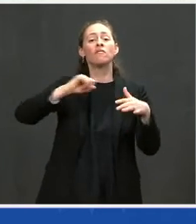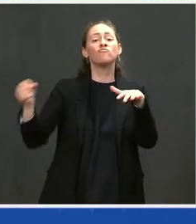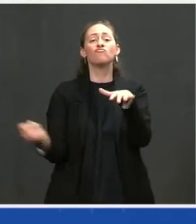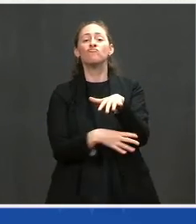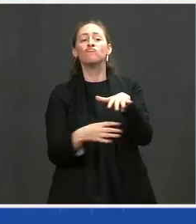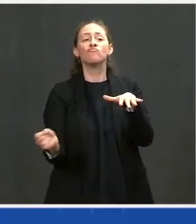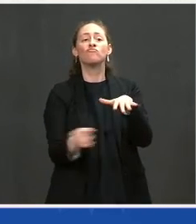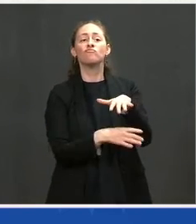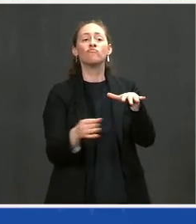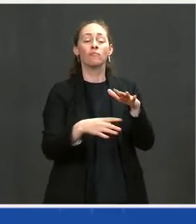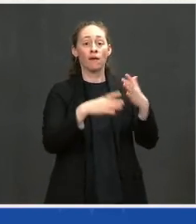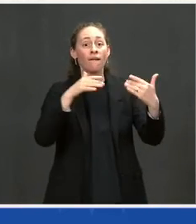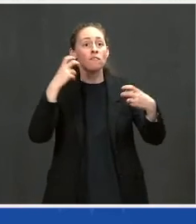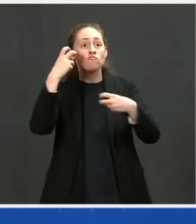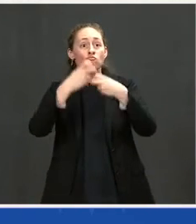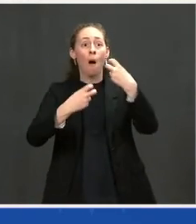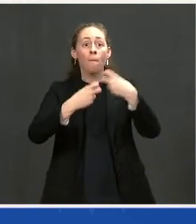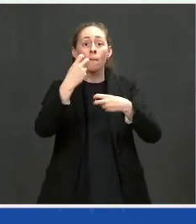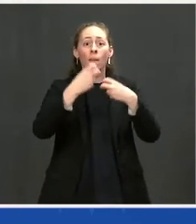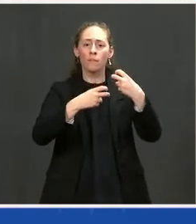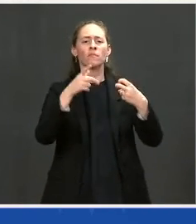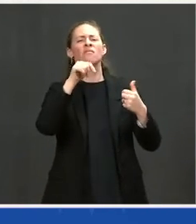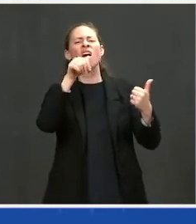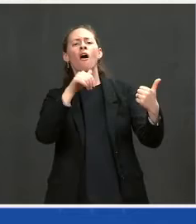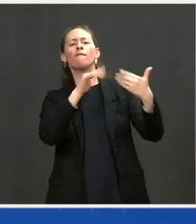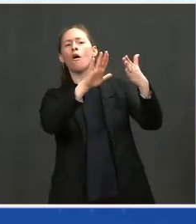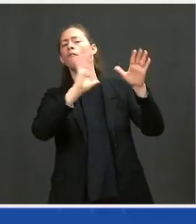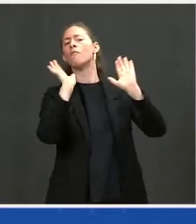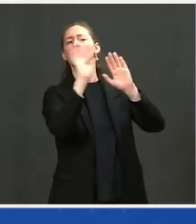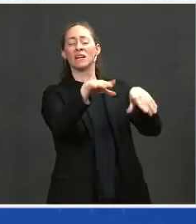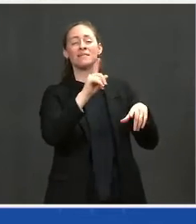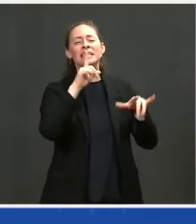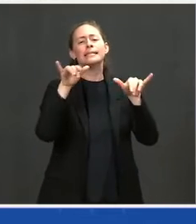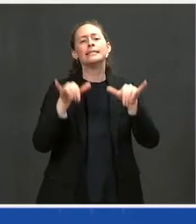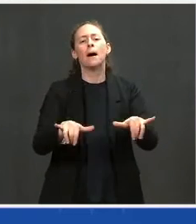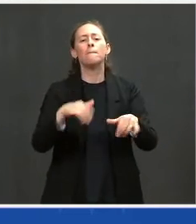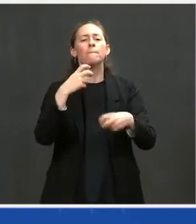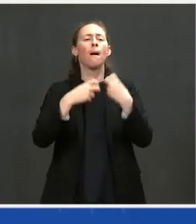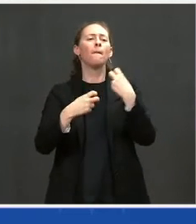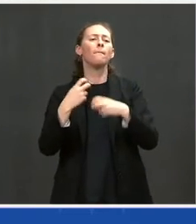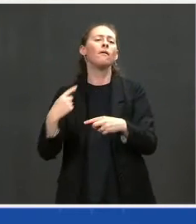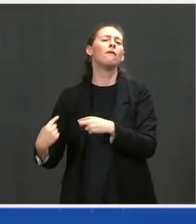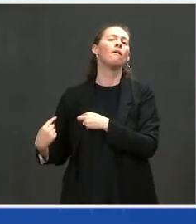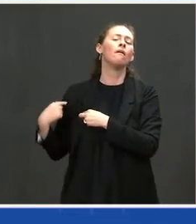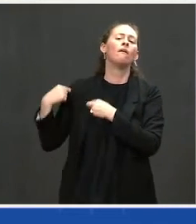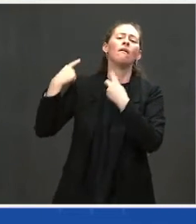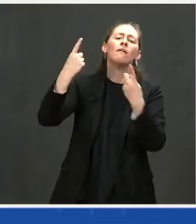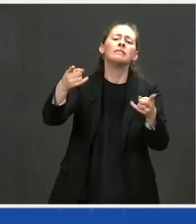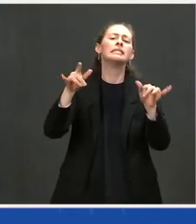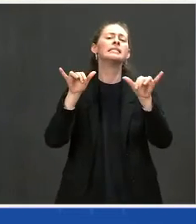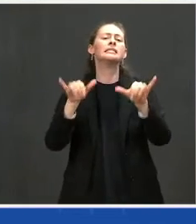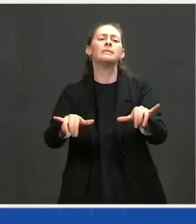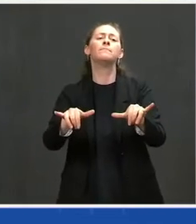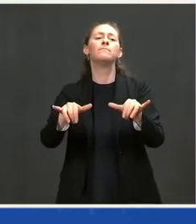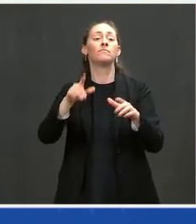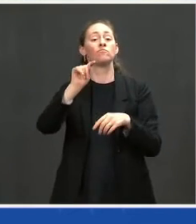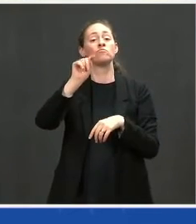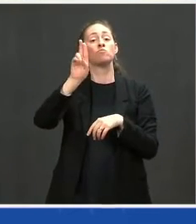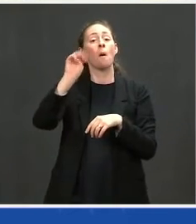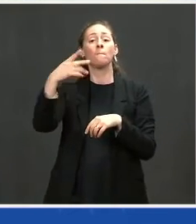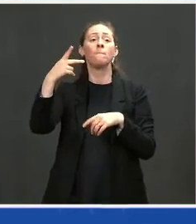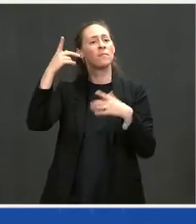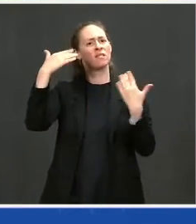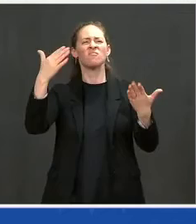long time. He, in fact, shut down the number of beds available. He did not